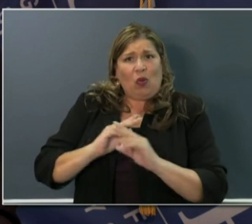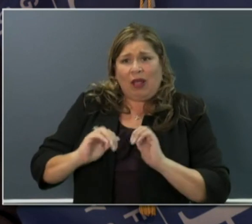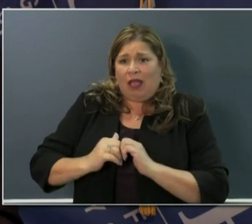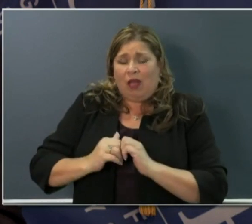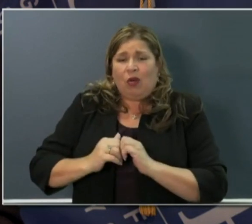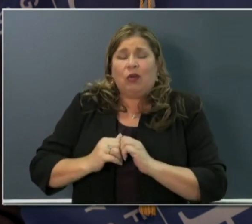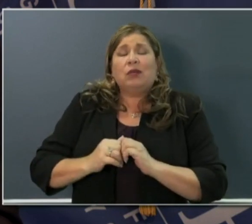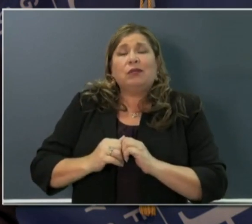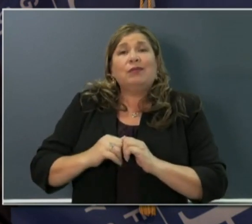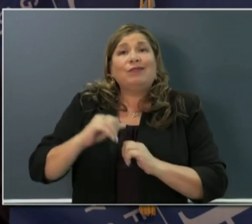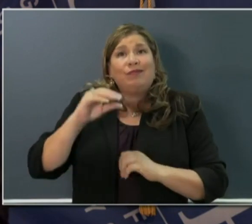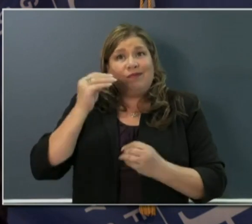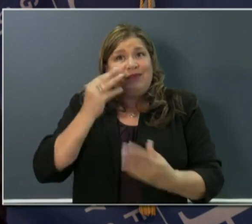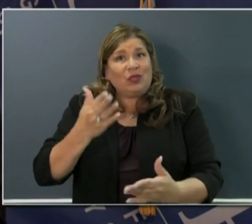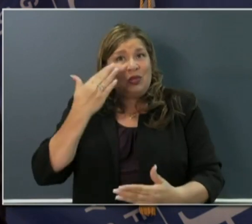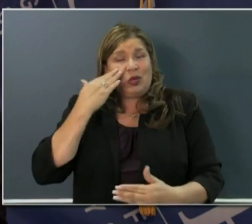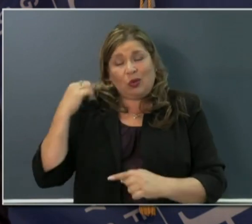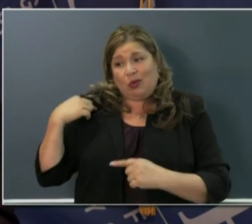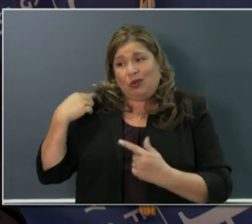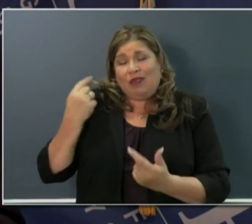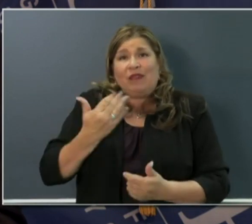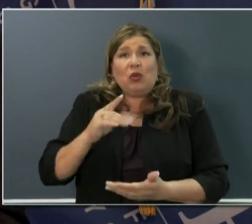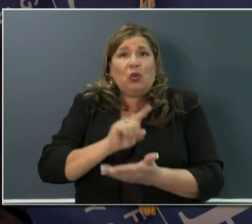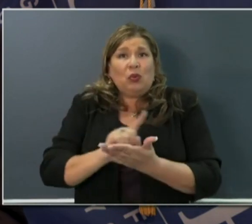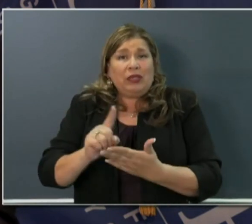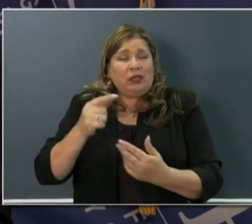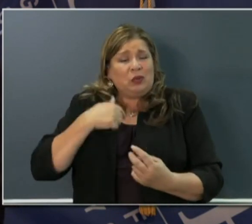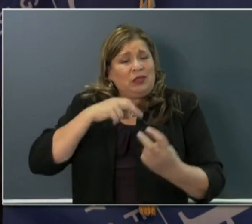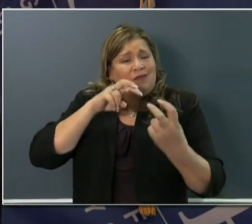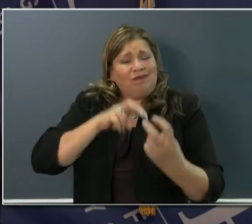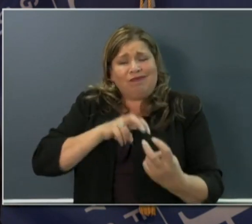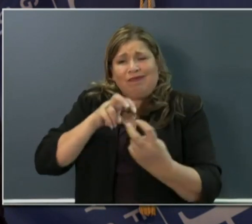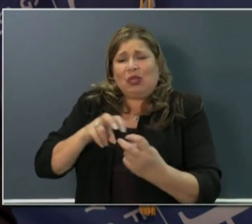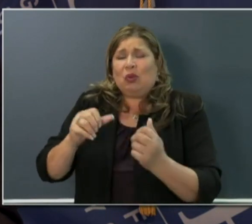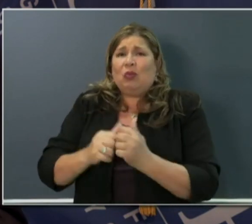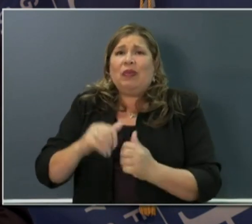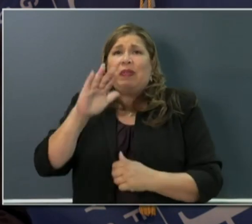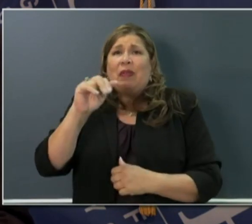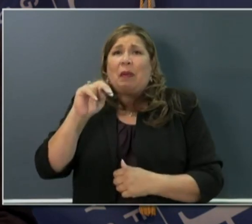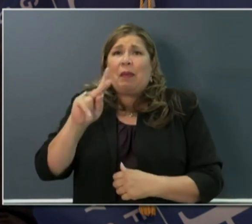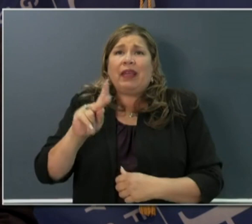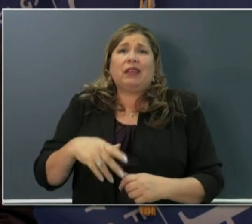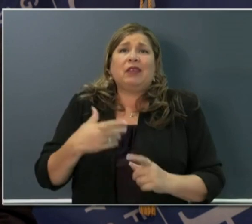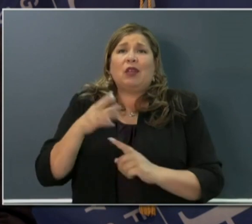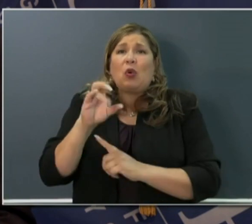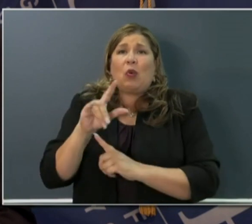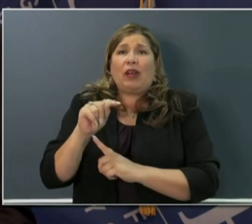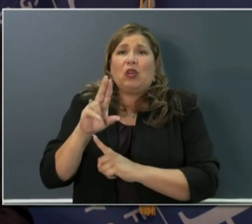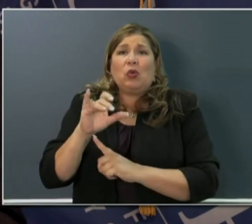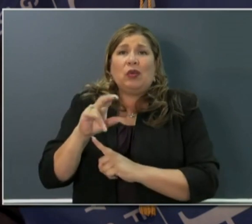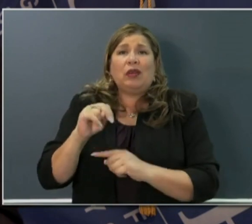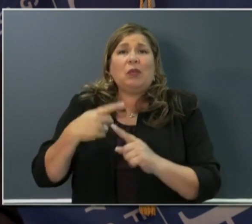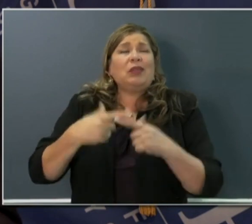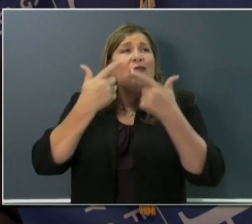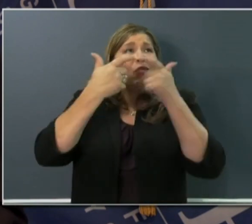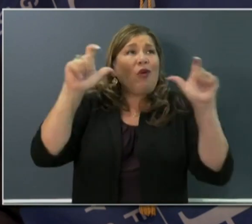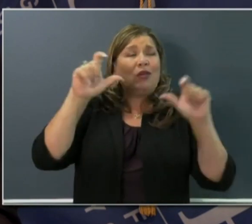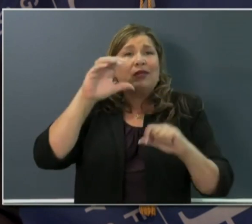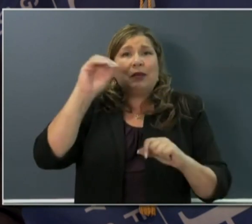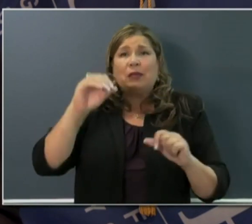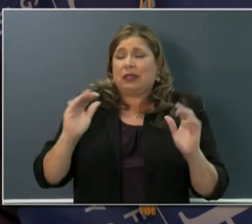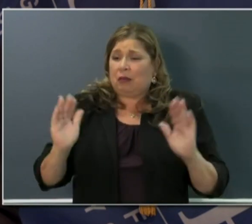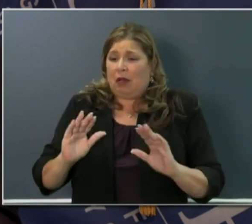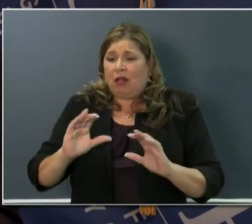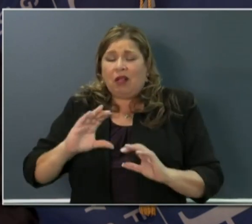been sitting down with banks large and small, credit unions large and small throughout the state of California, and been in contact with